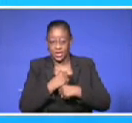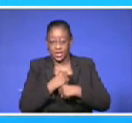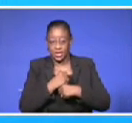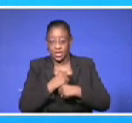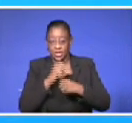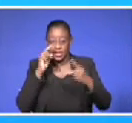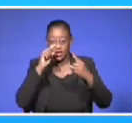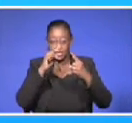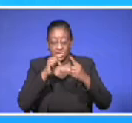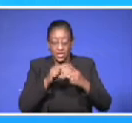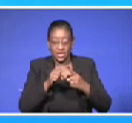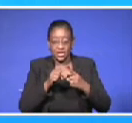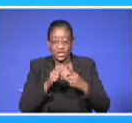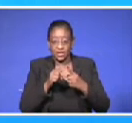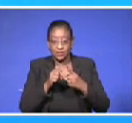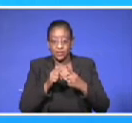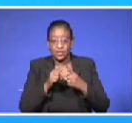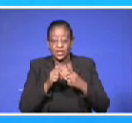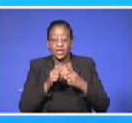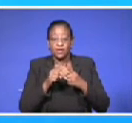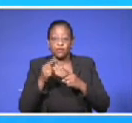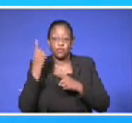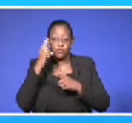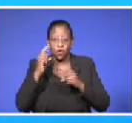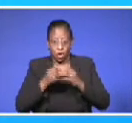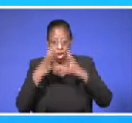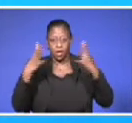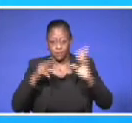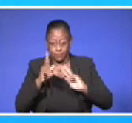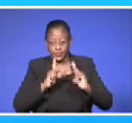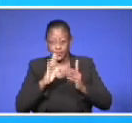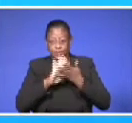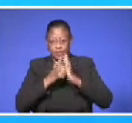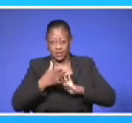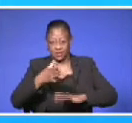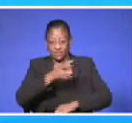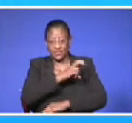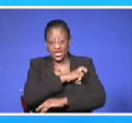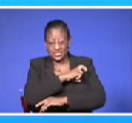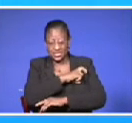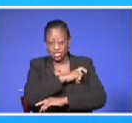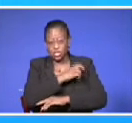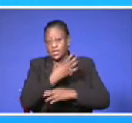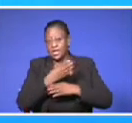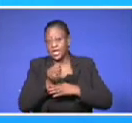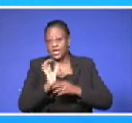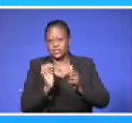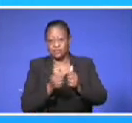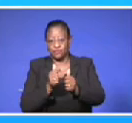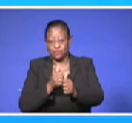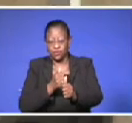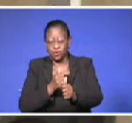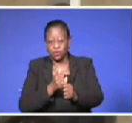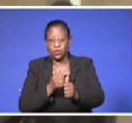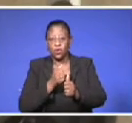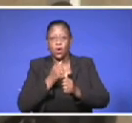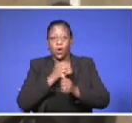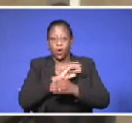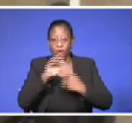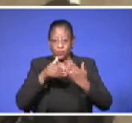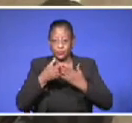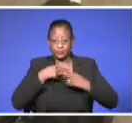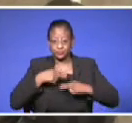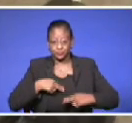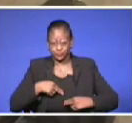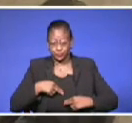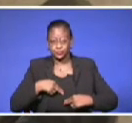high accessibility and large numbers of persons vaccinated and good following of the public health precautions. Minister of